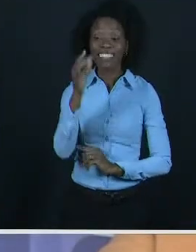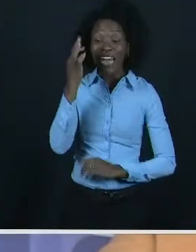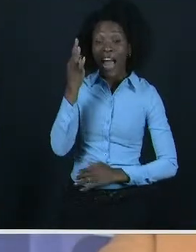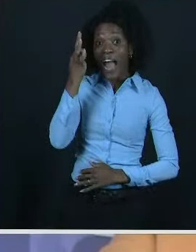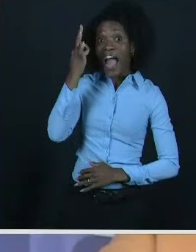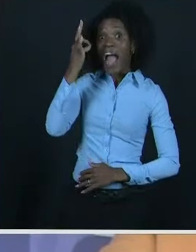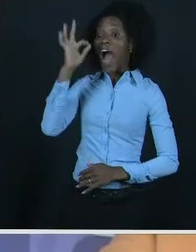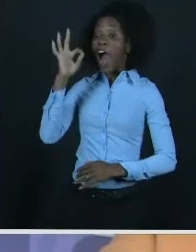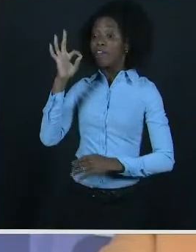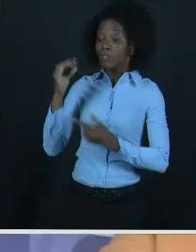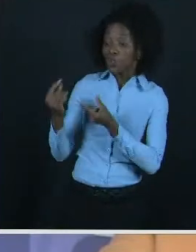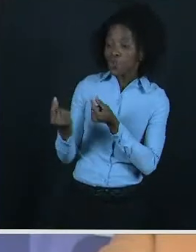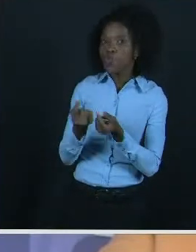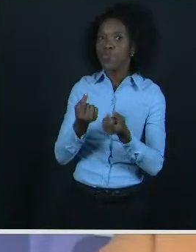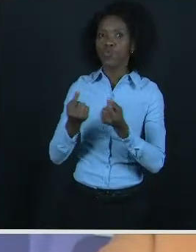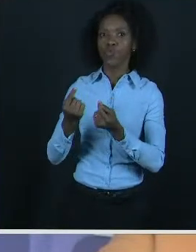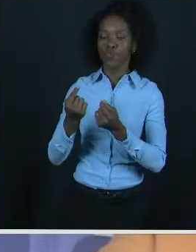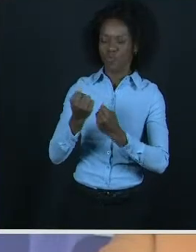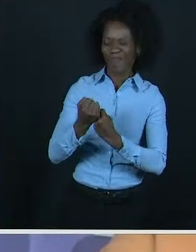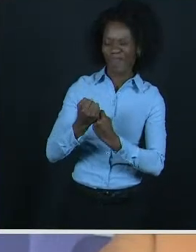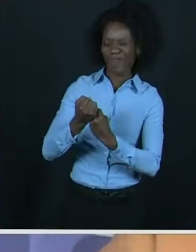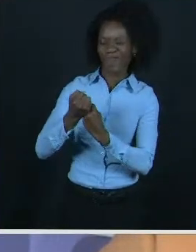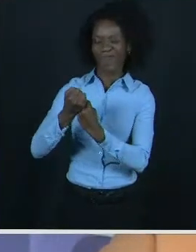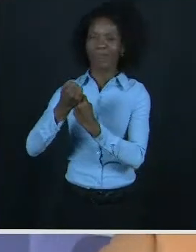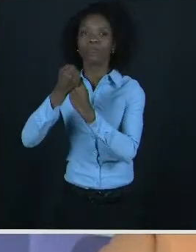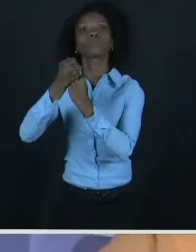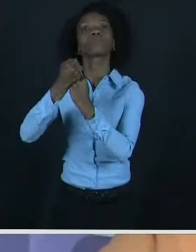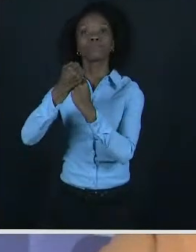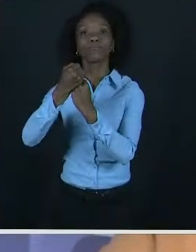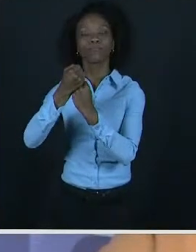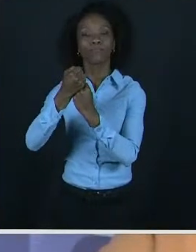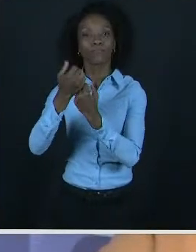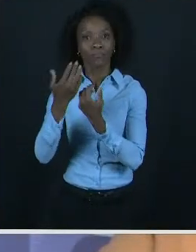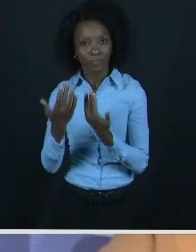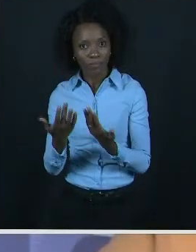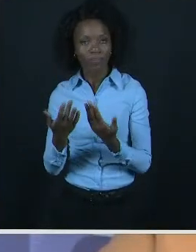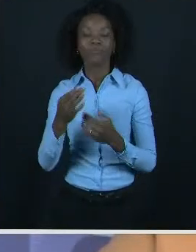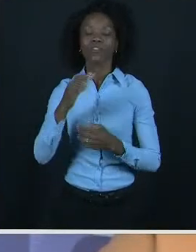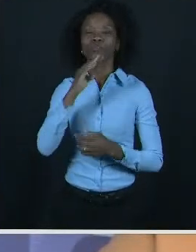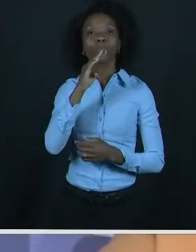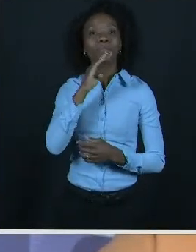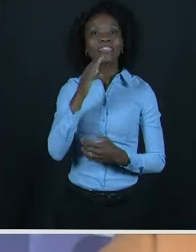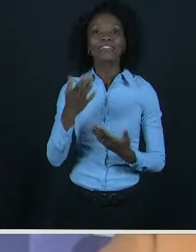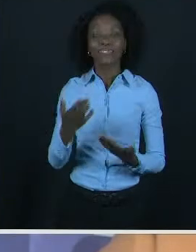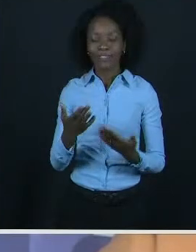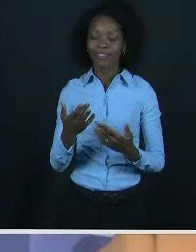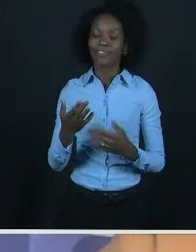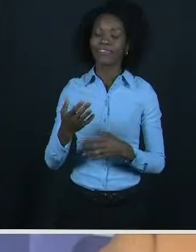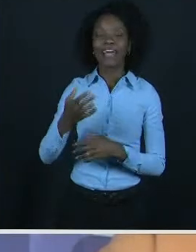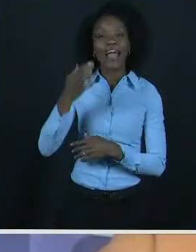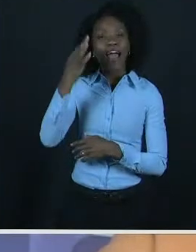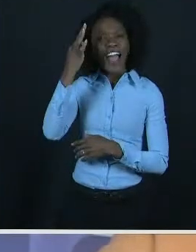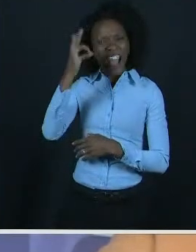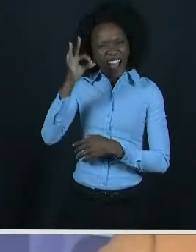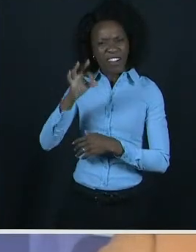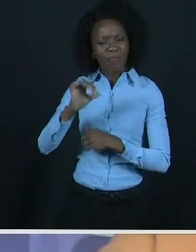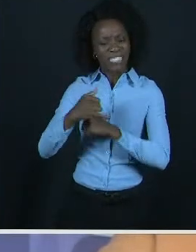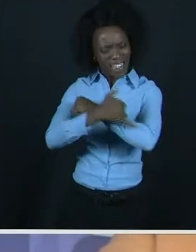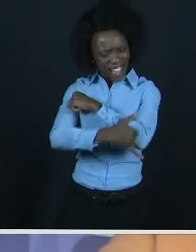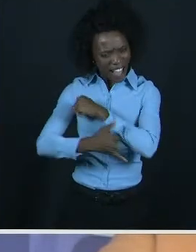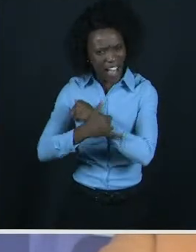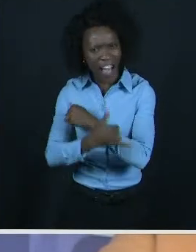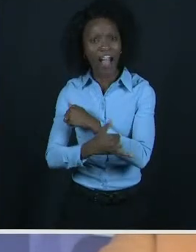government's response, and may I say, much more than just government, but the state's response, and